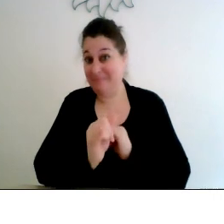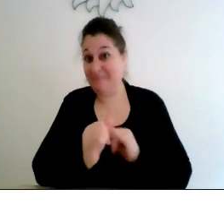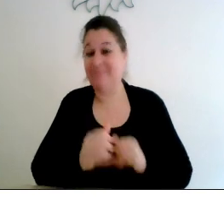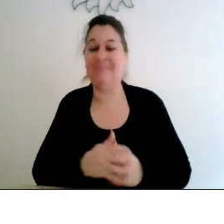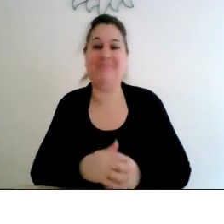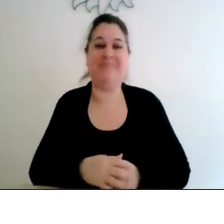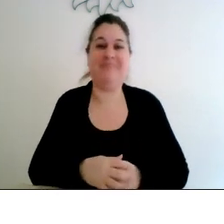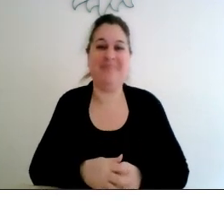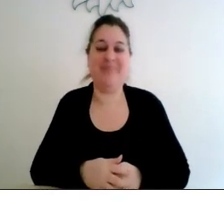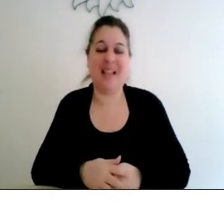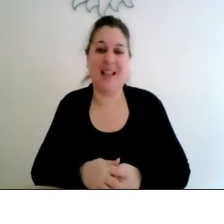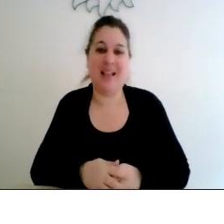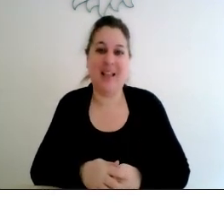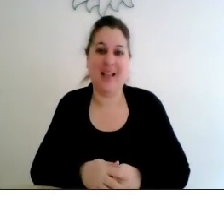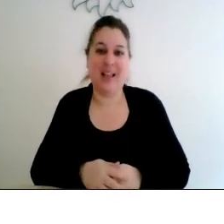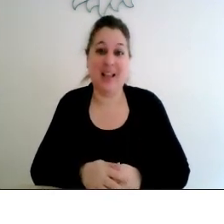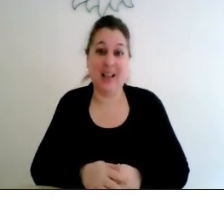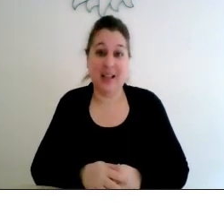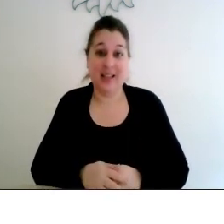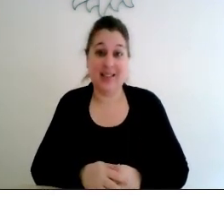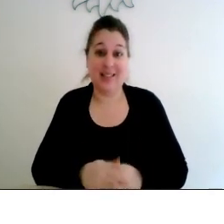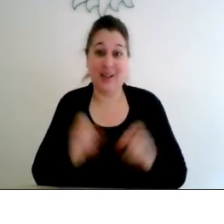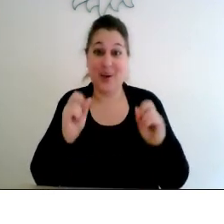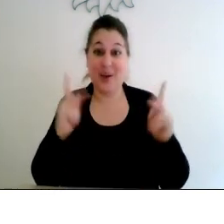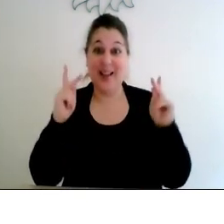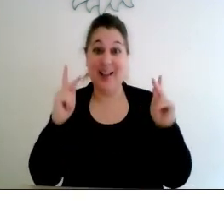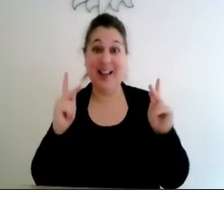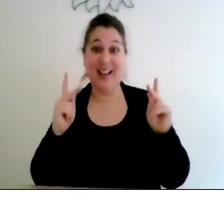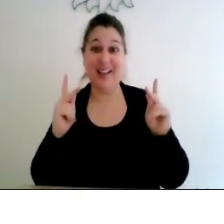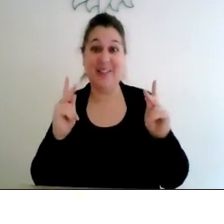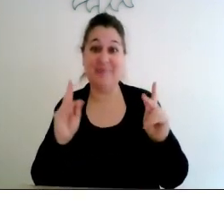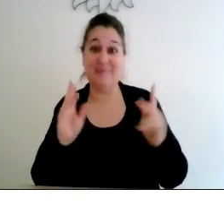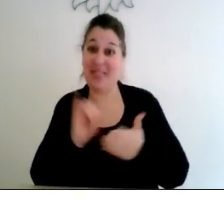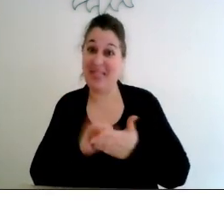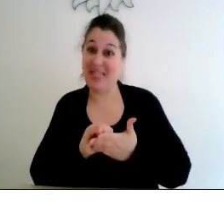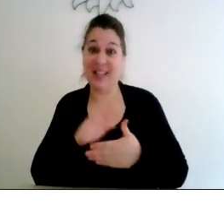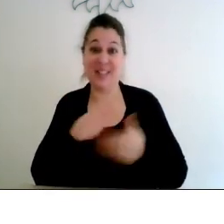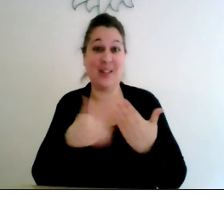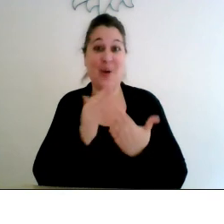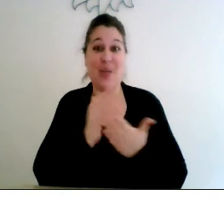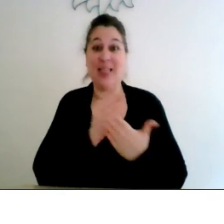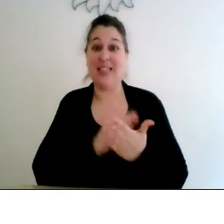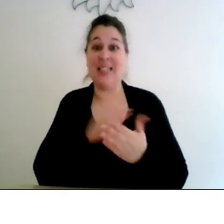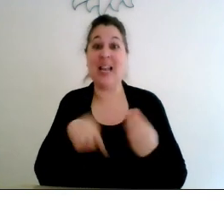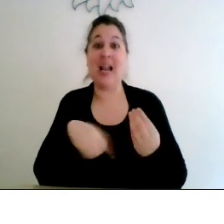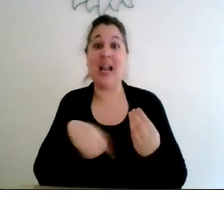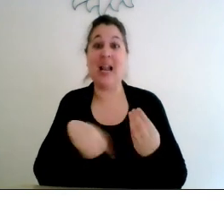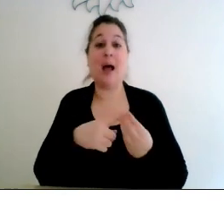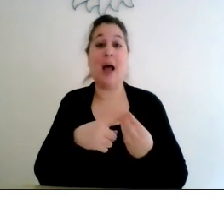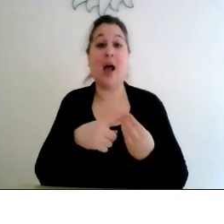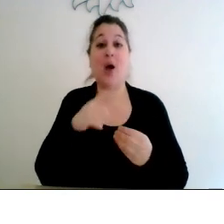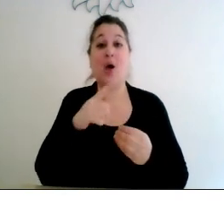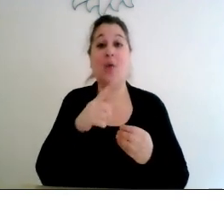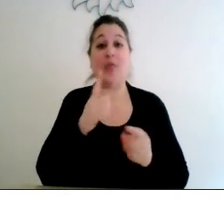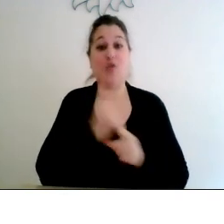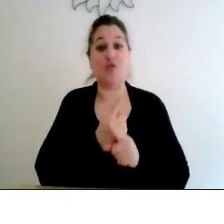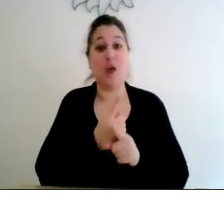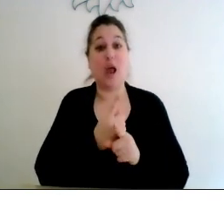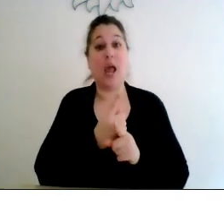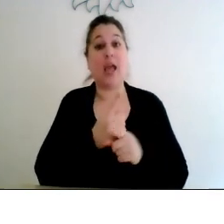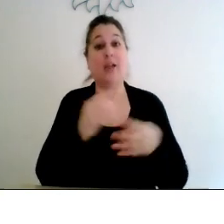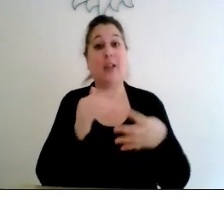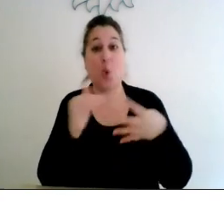So that was our lesson on order of operations. Hopefully that made sense. If not, come talk to